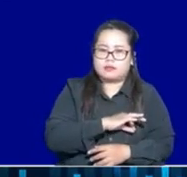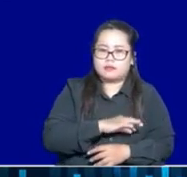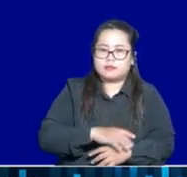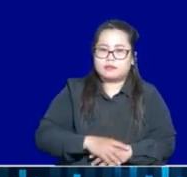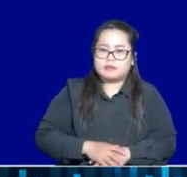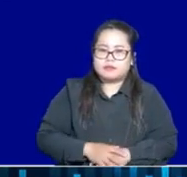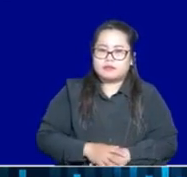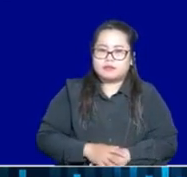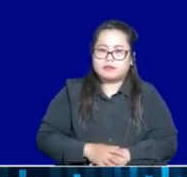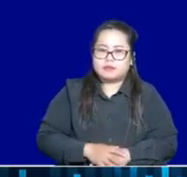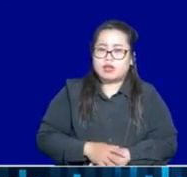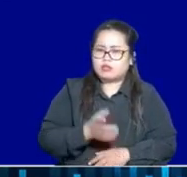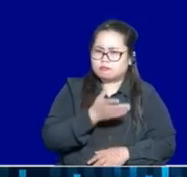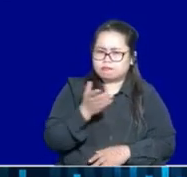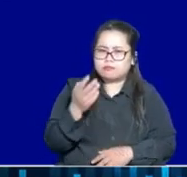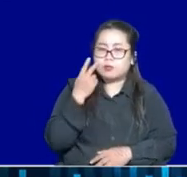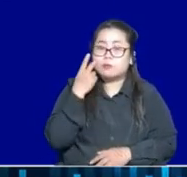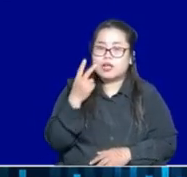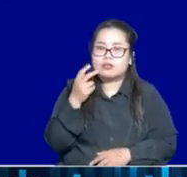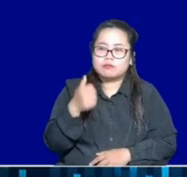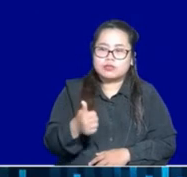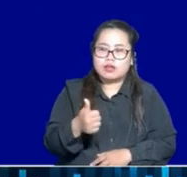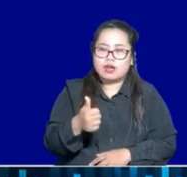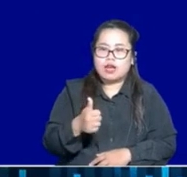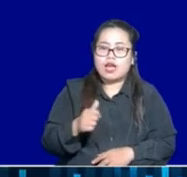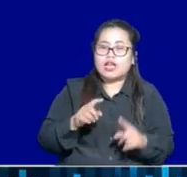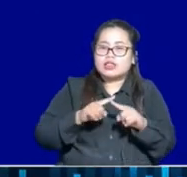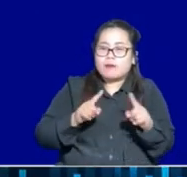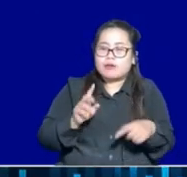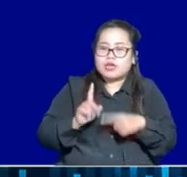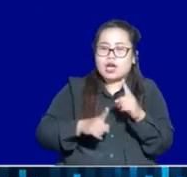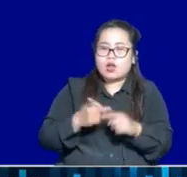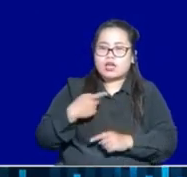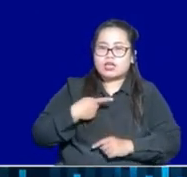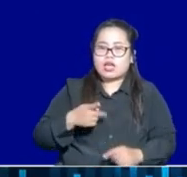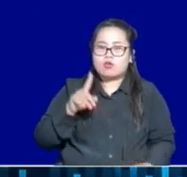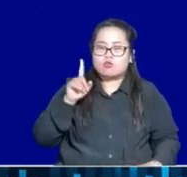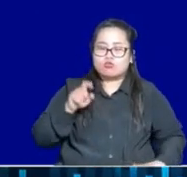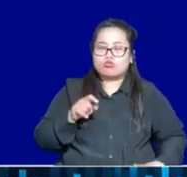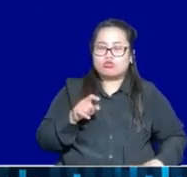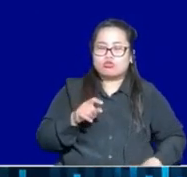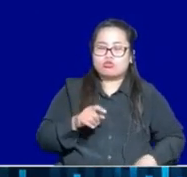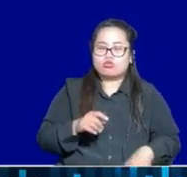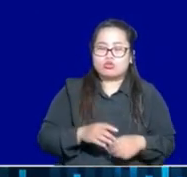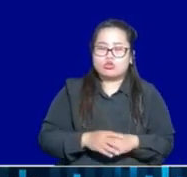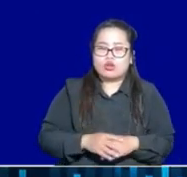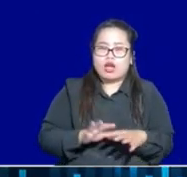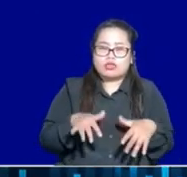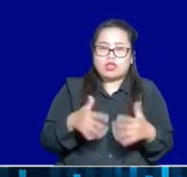can use it when you need it, not when the rain falls. And as a consequence,